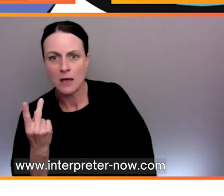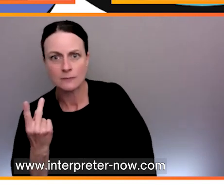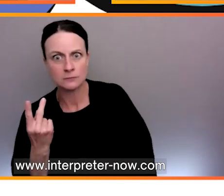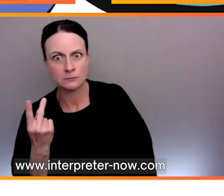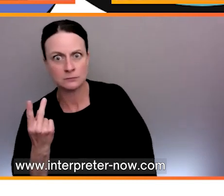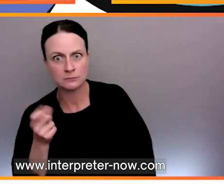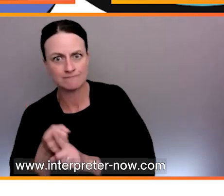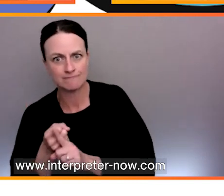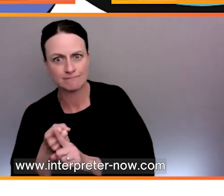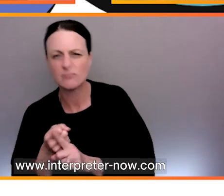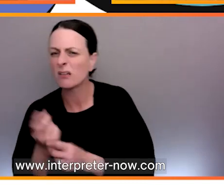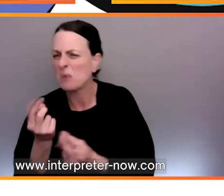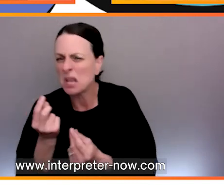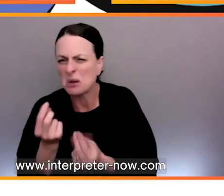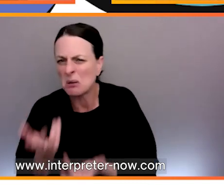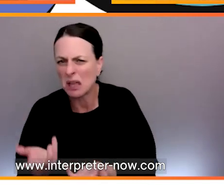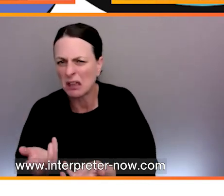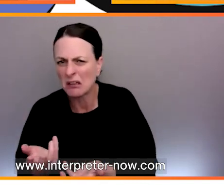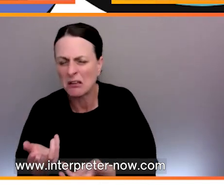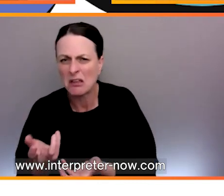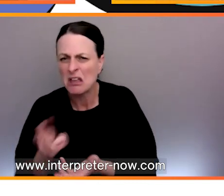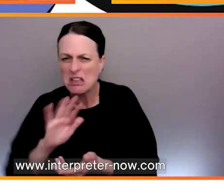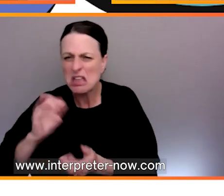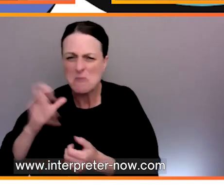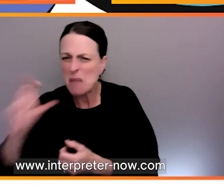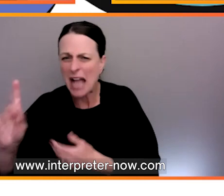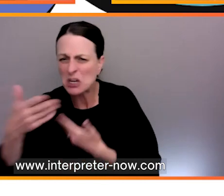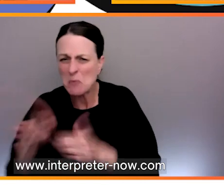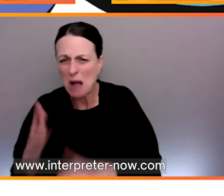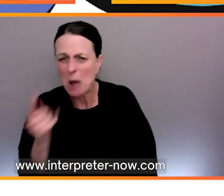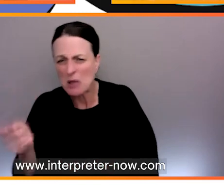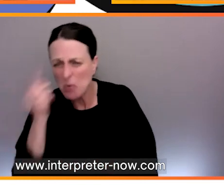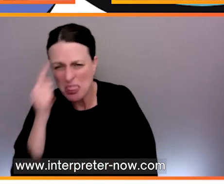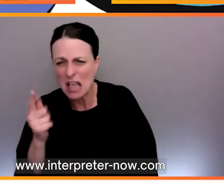then, and that can come in the form of even like work sabotage,